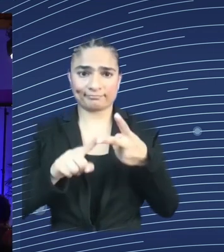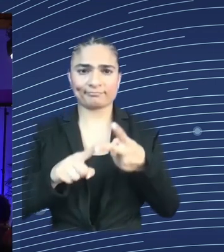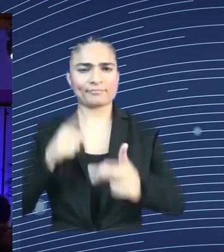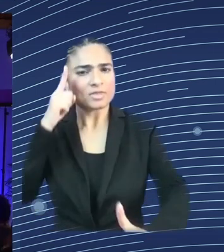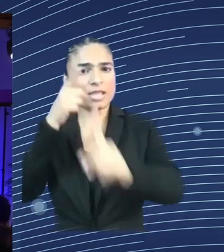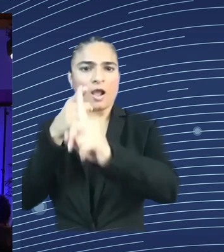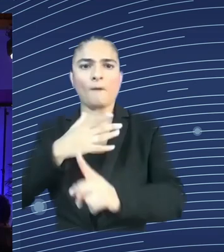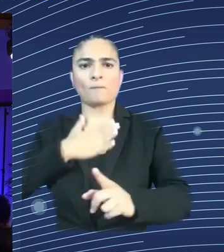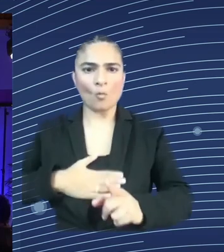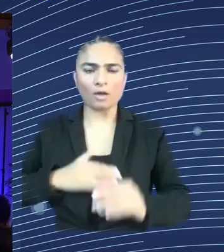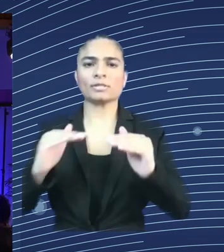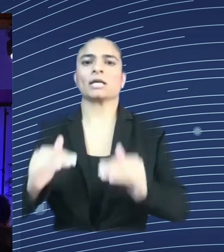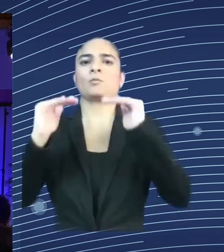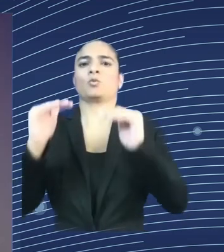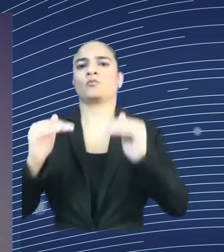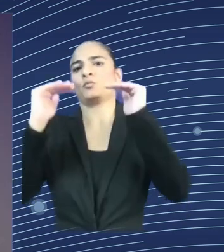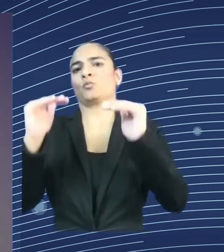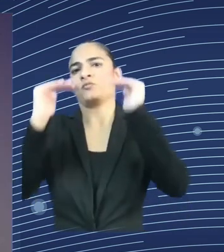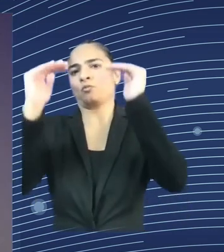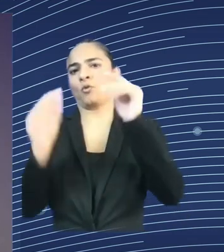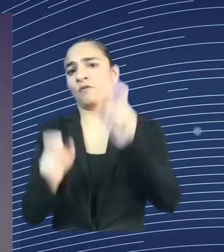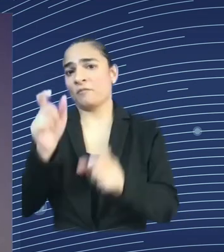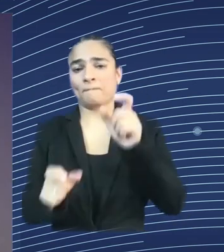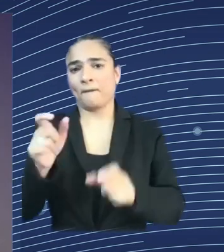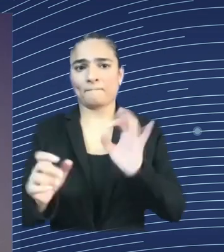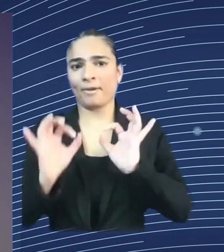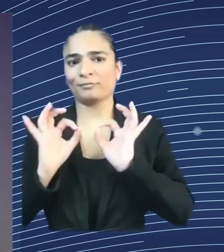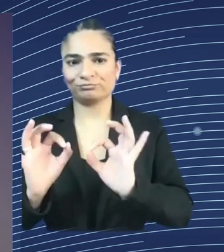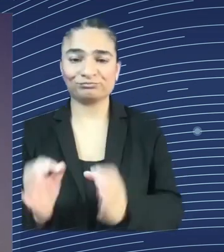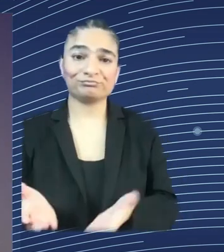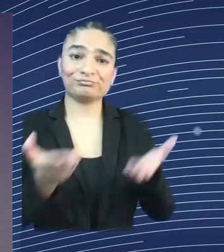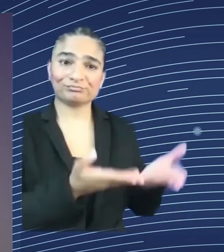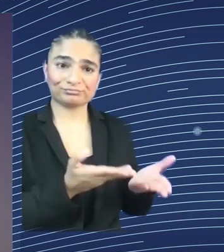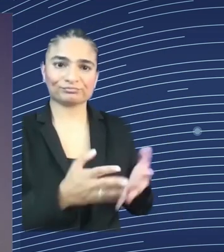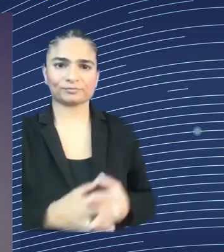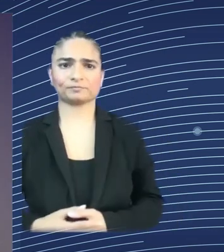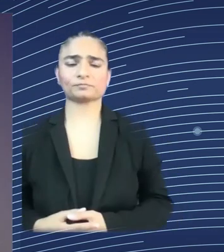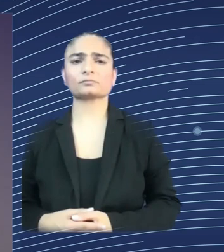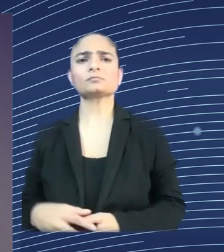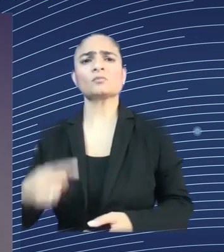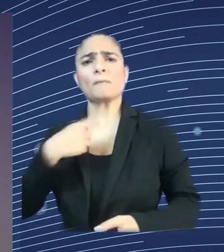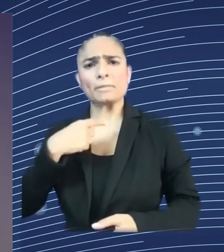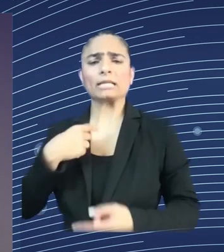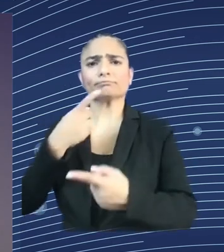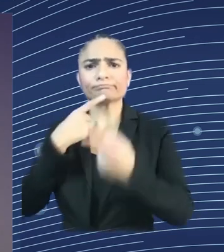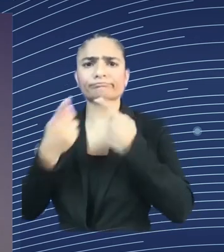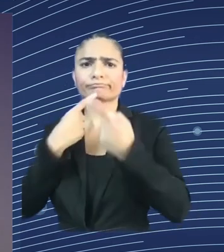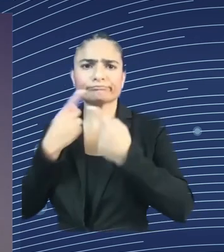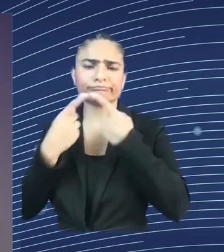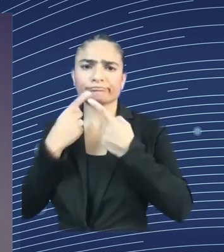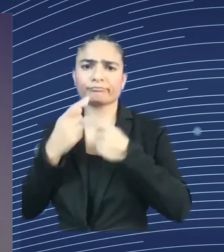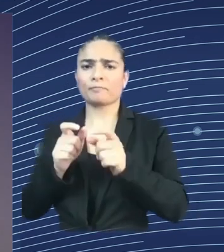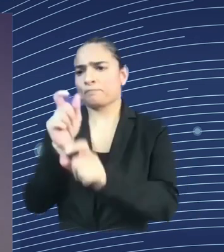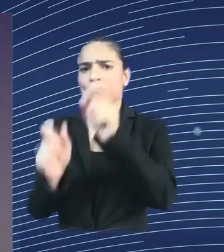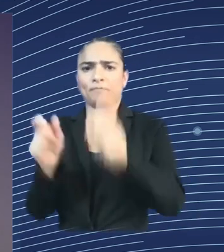of public officials and people who are working in public administration, also on the front line of